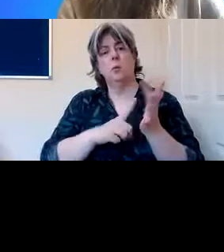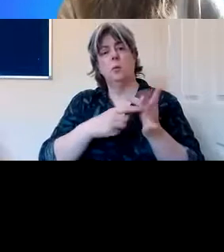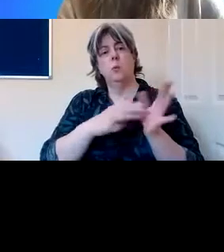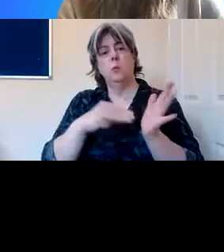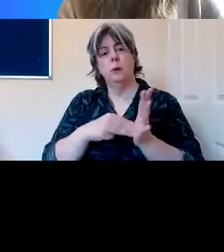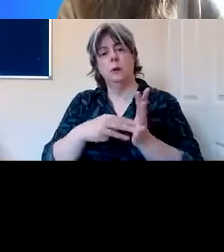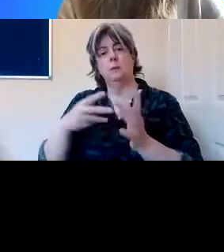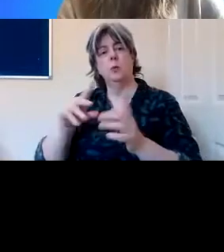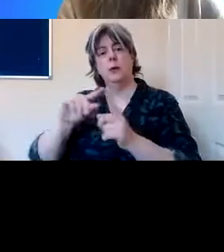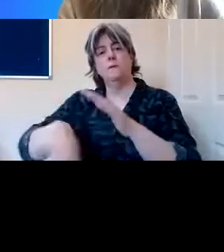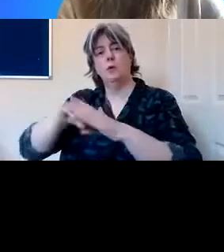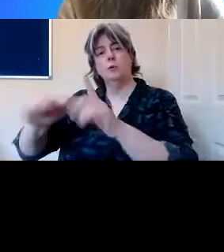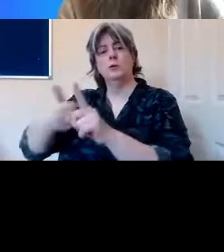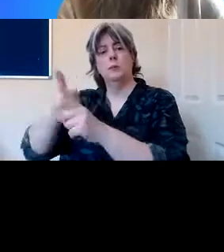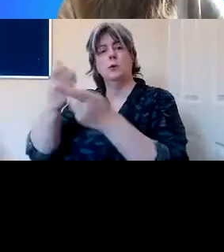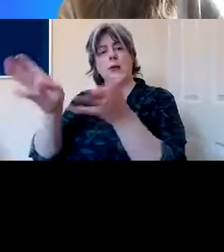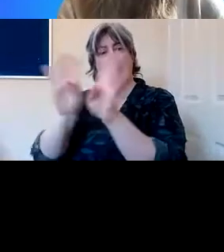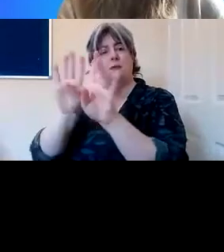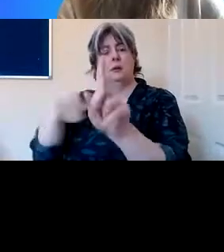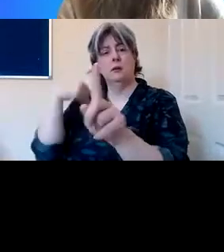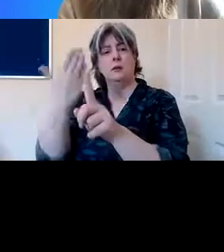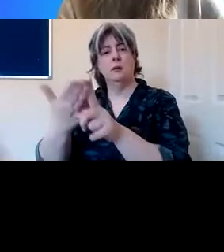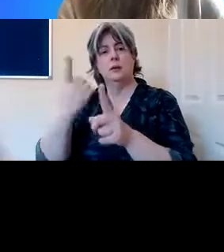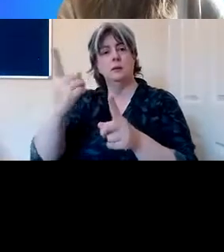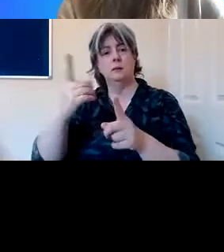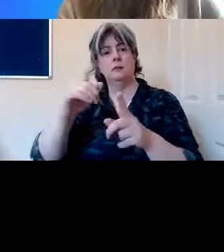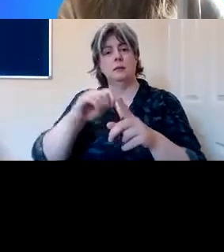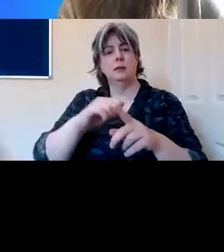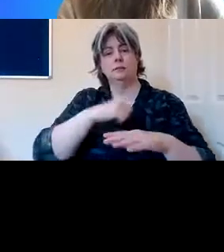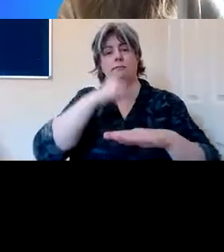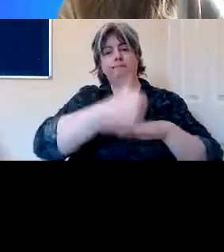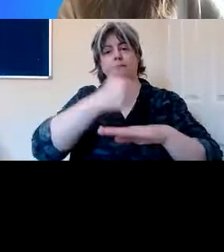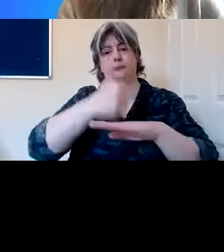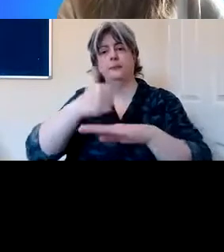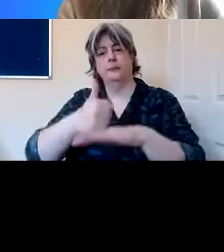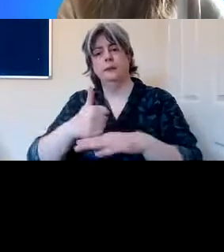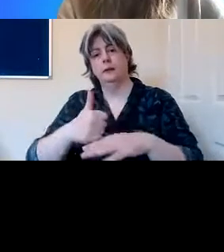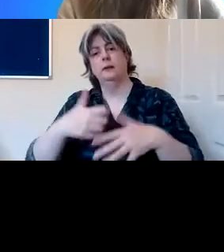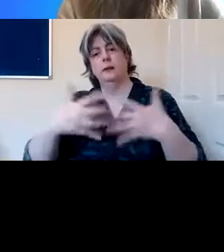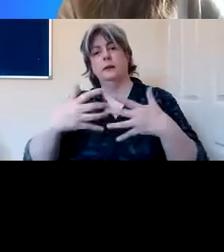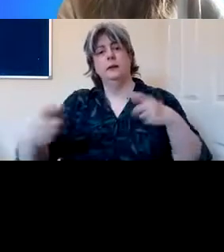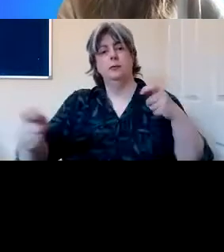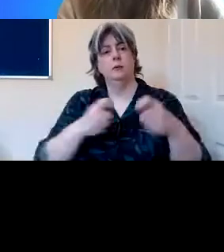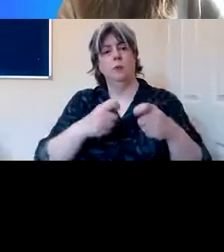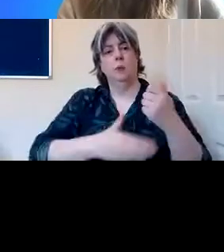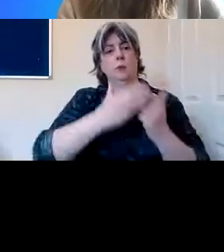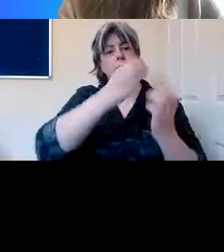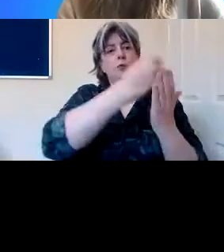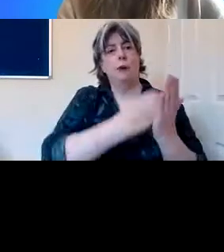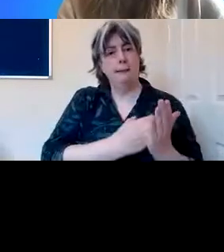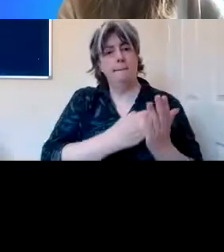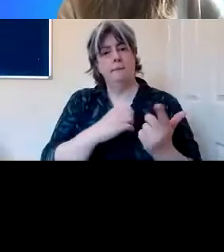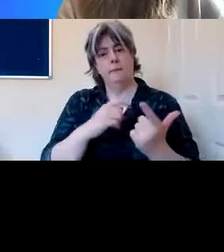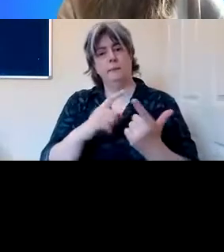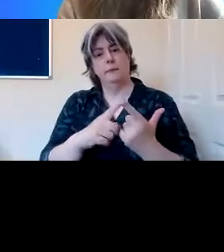been putting in place a series of ambitious reforms, from a new curriculum to